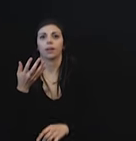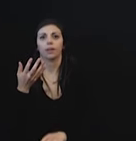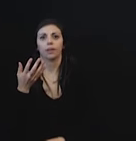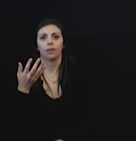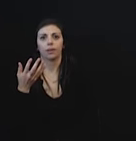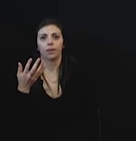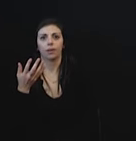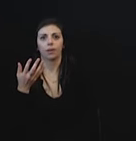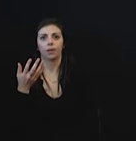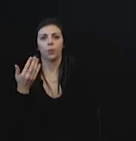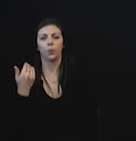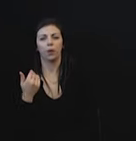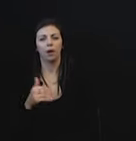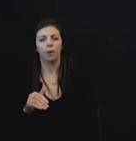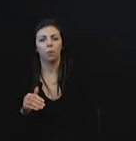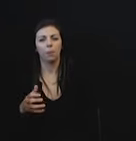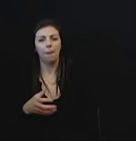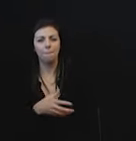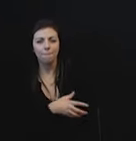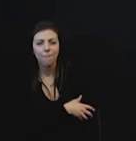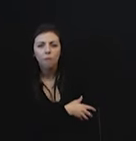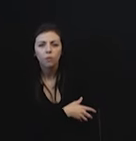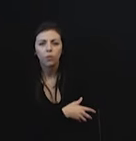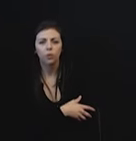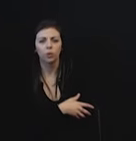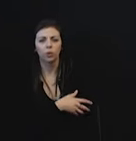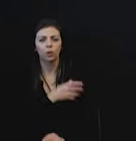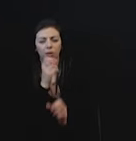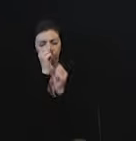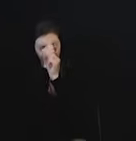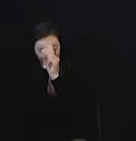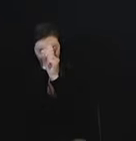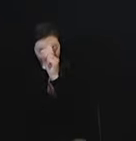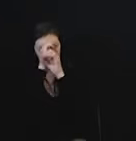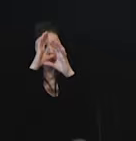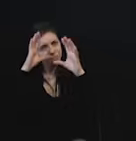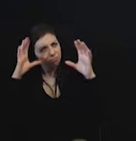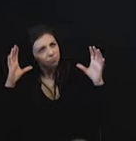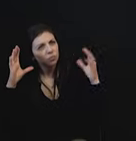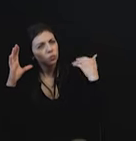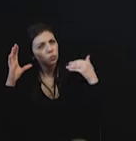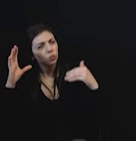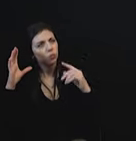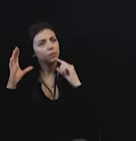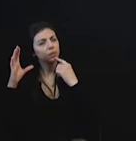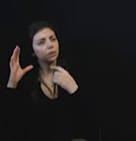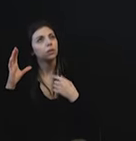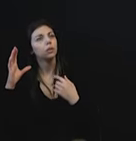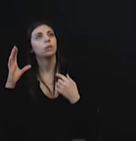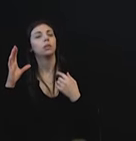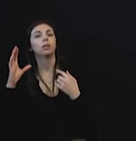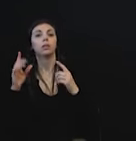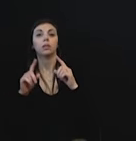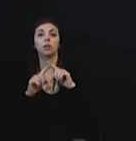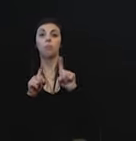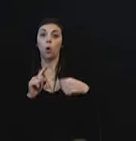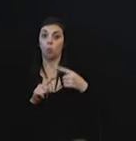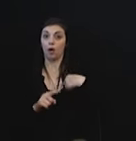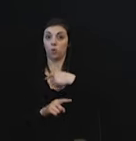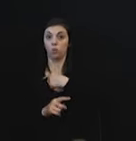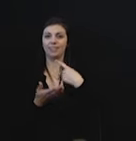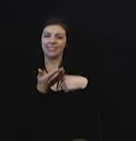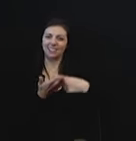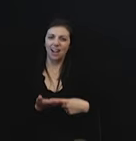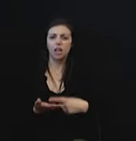What a powerful, powerful image. But hear me when I say this. As we look about and talk about this idea